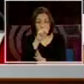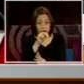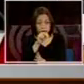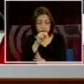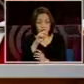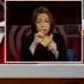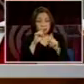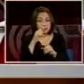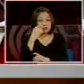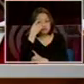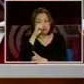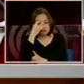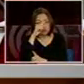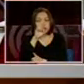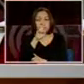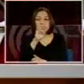to